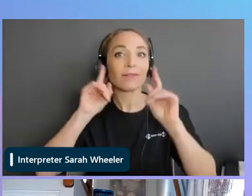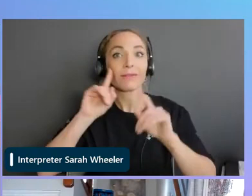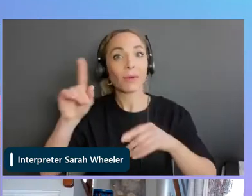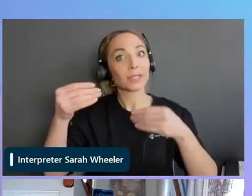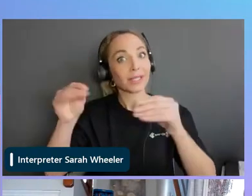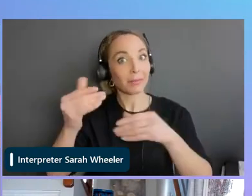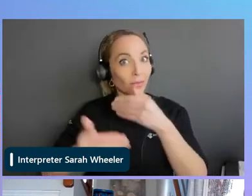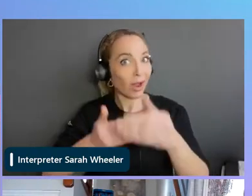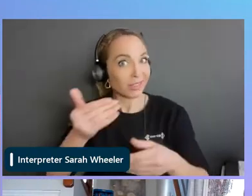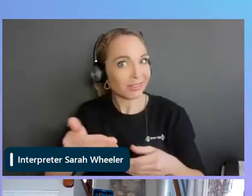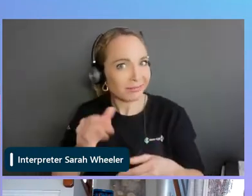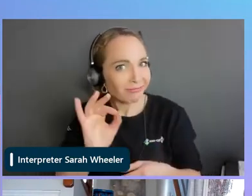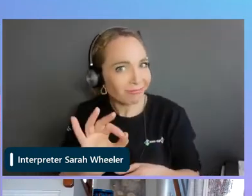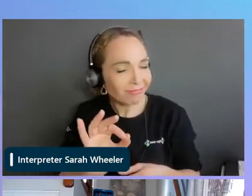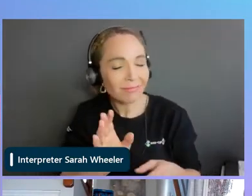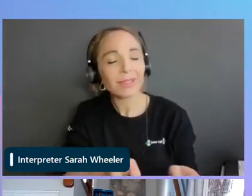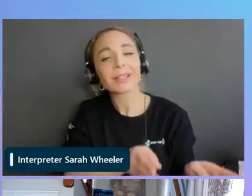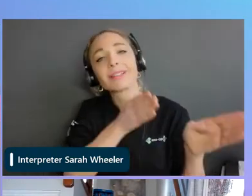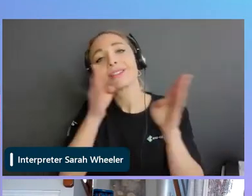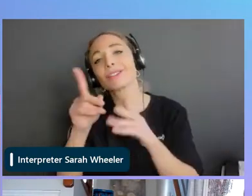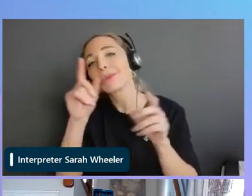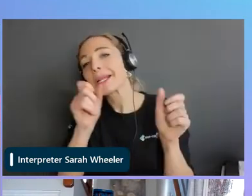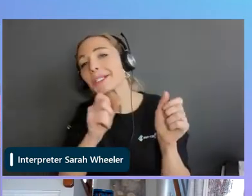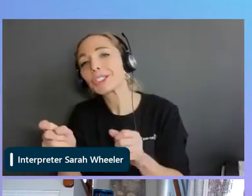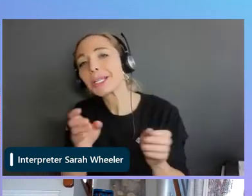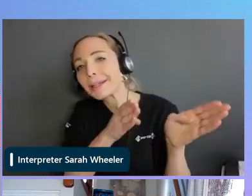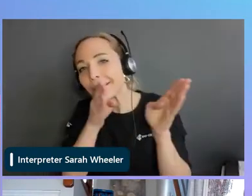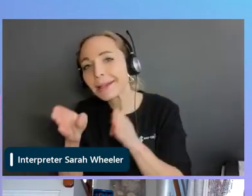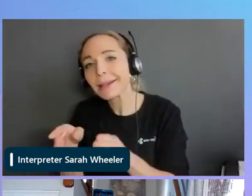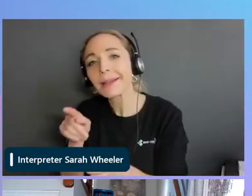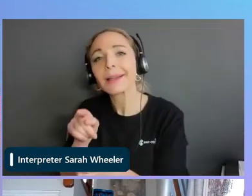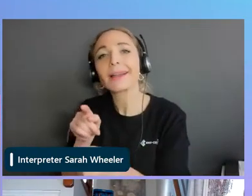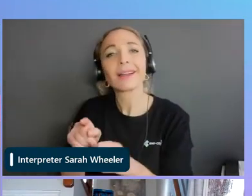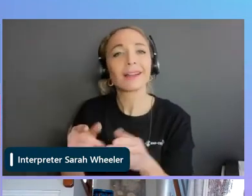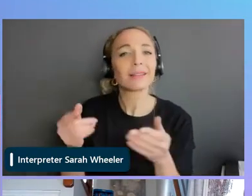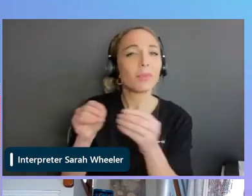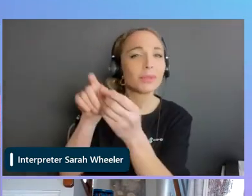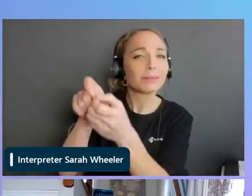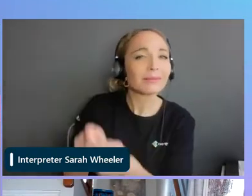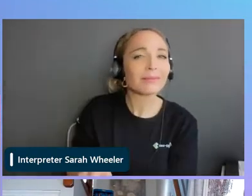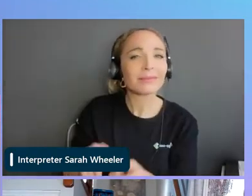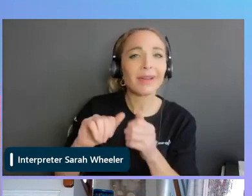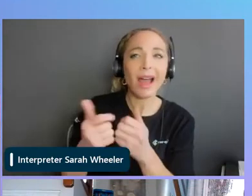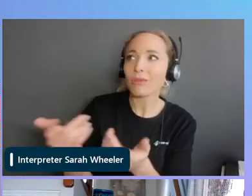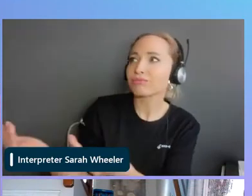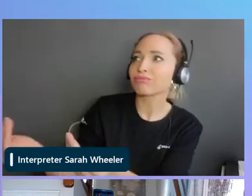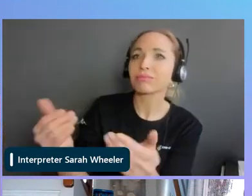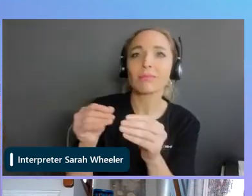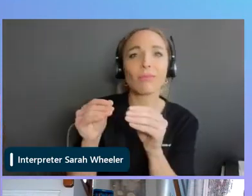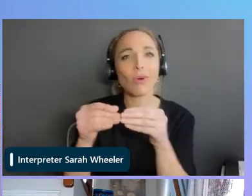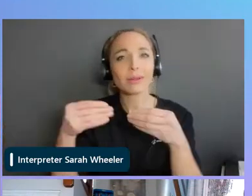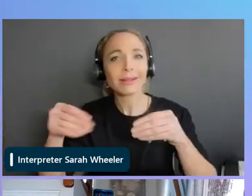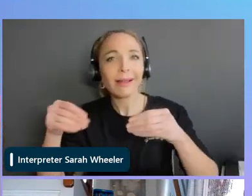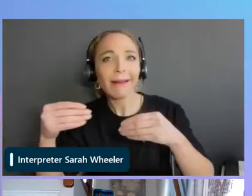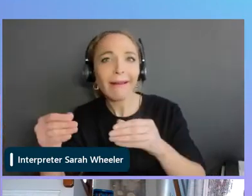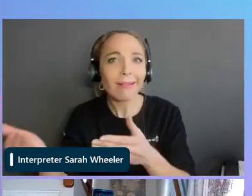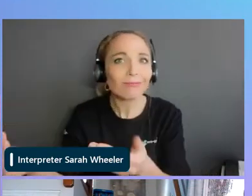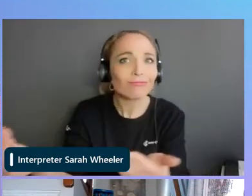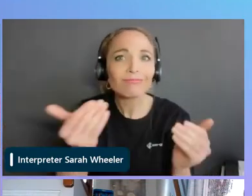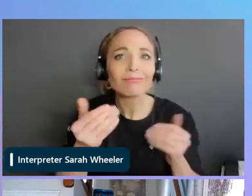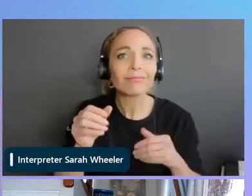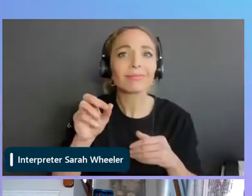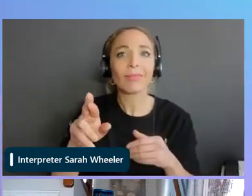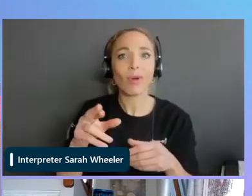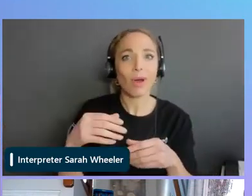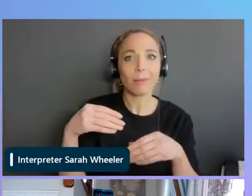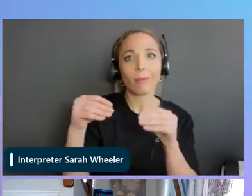next column over, it gets a little more specific. Well, how are you going to drive sales leads? Well, let's create some compelling content, or let's make it easier to get in touch.